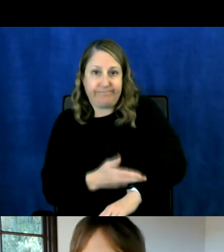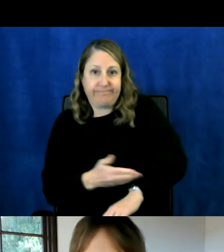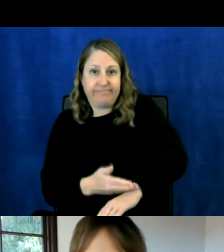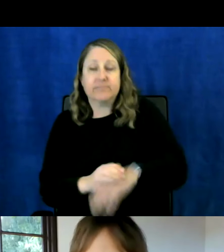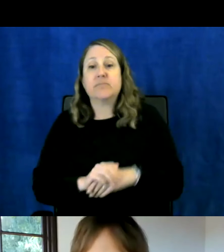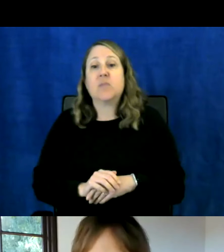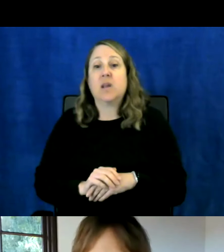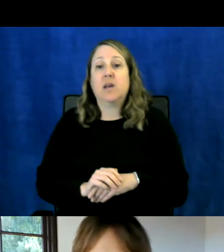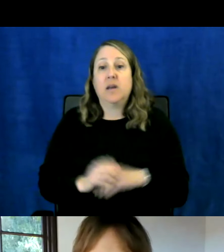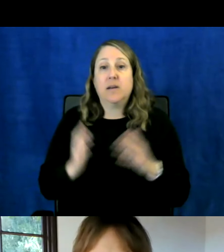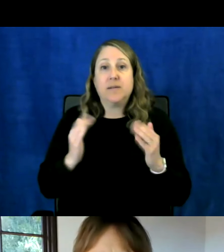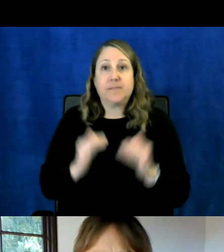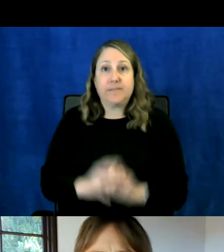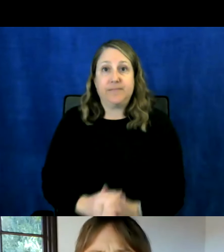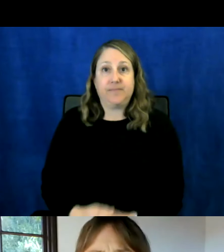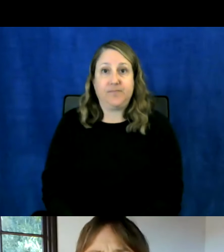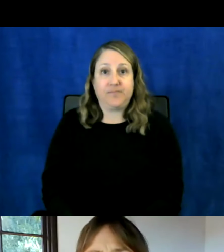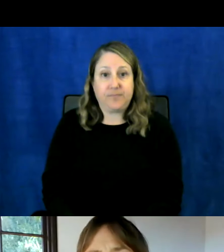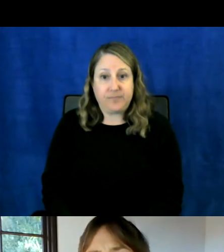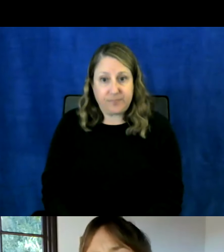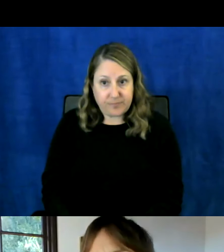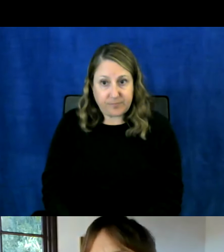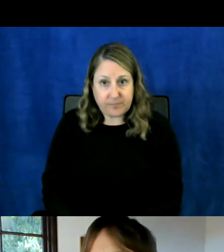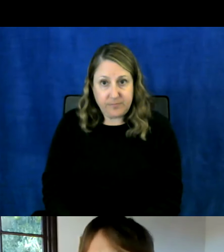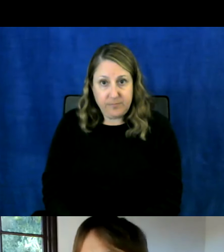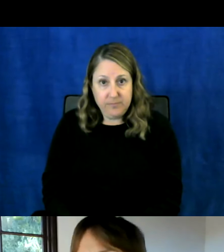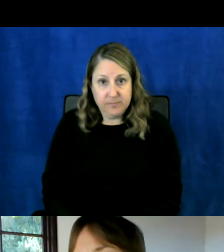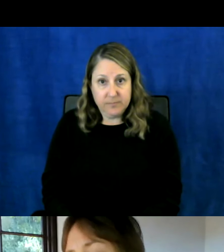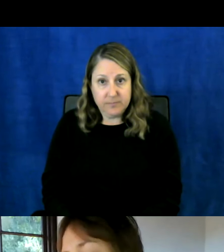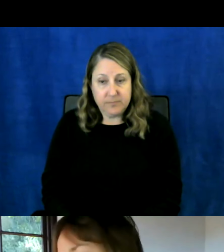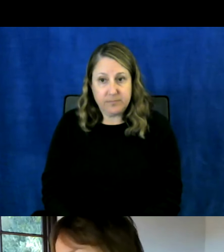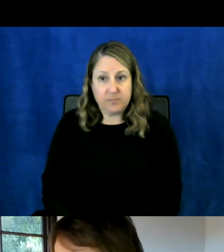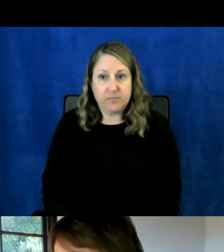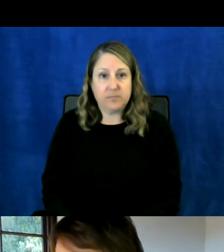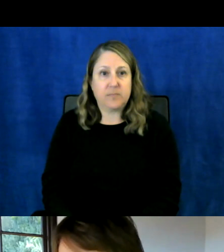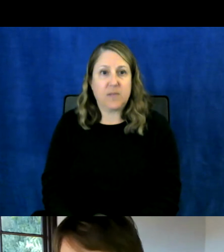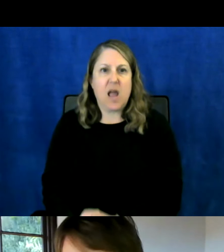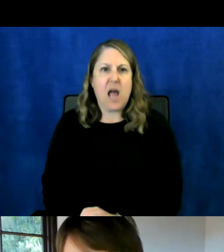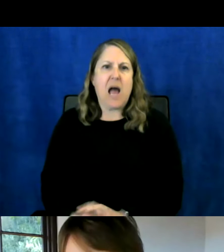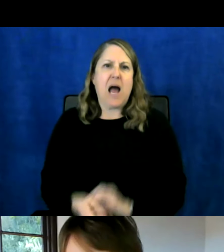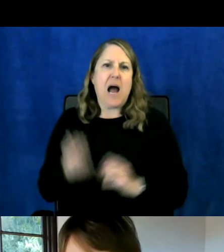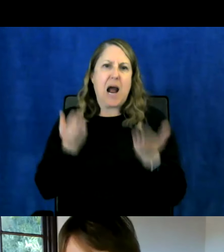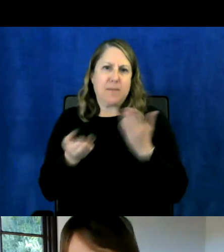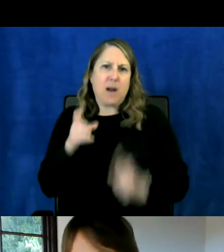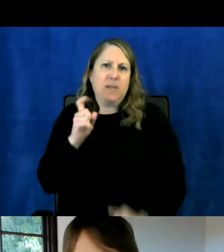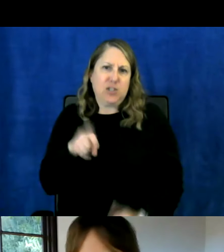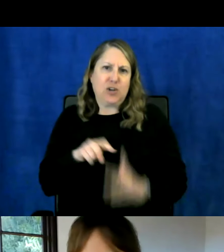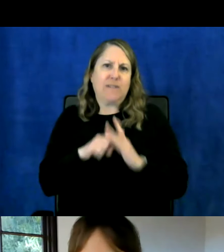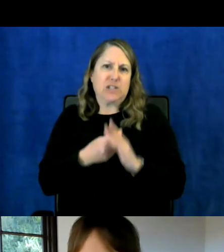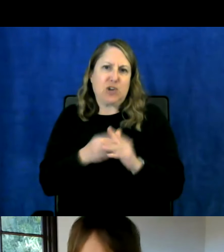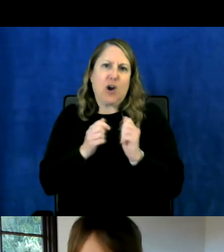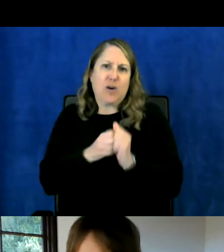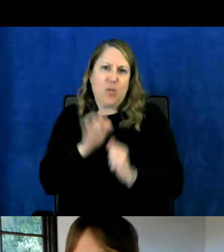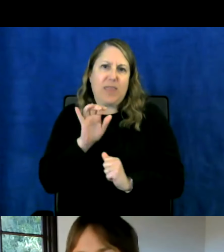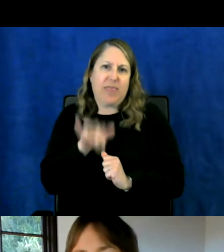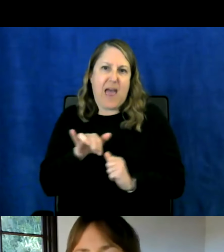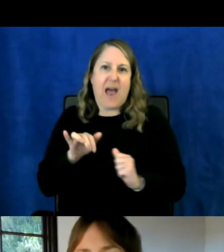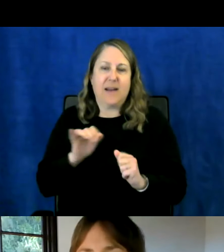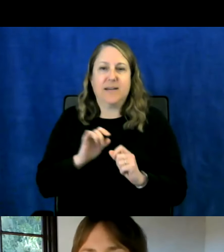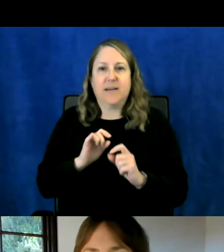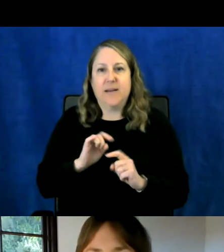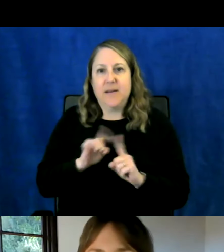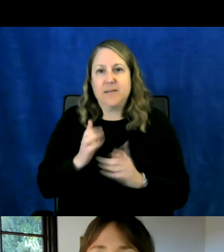slide. Okay, and I probably should have started with this when I started talking, but I think some of you